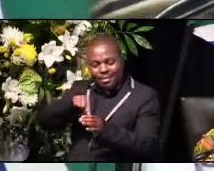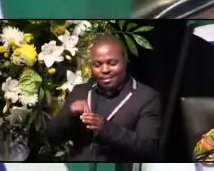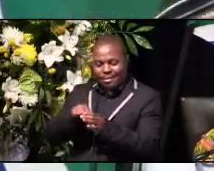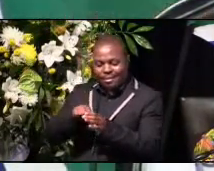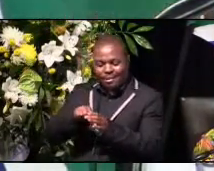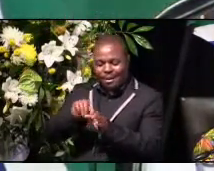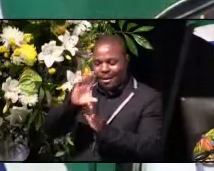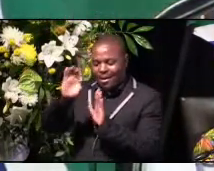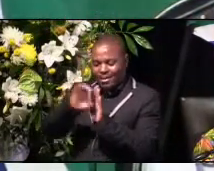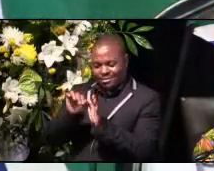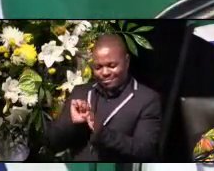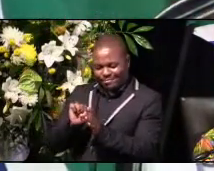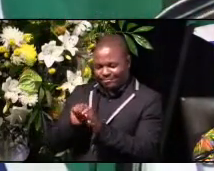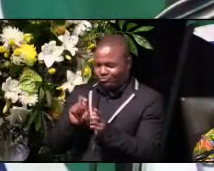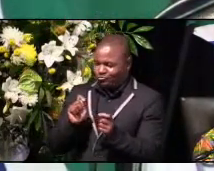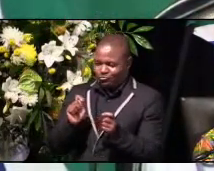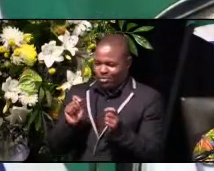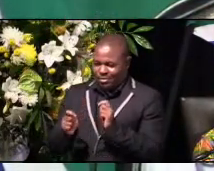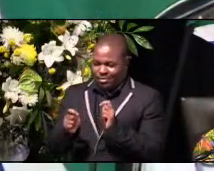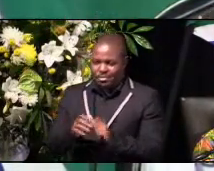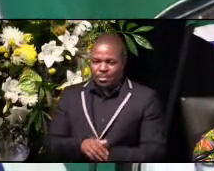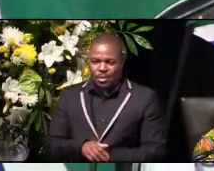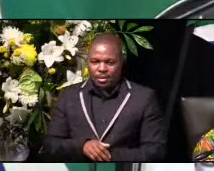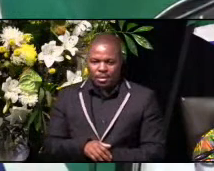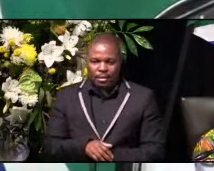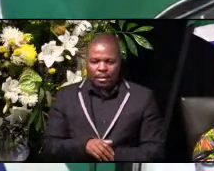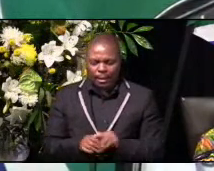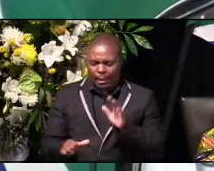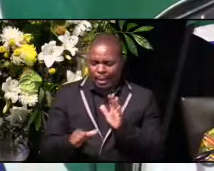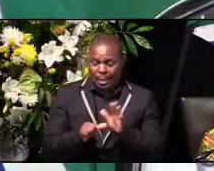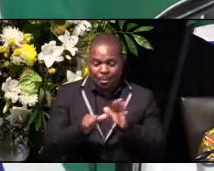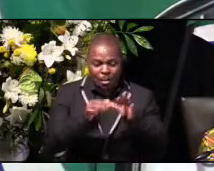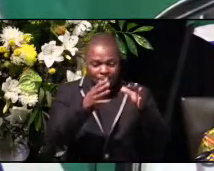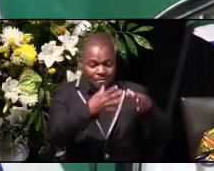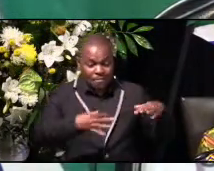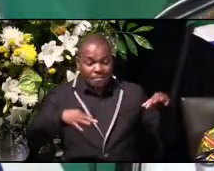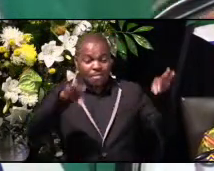drifting away from the central values